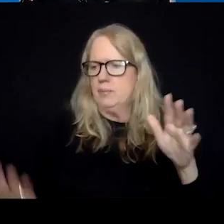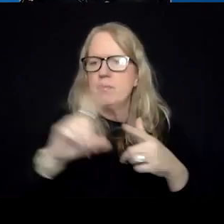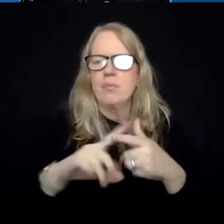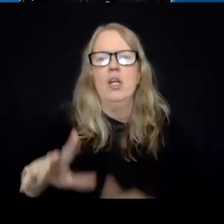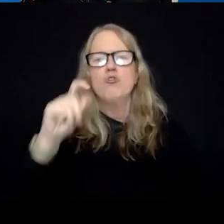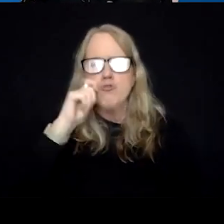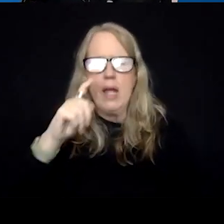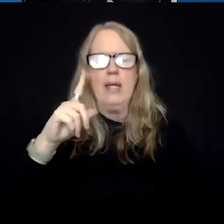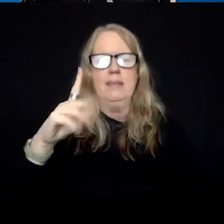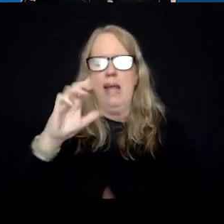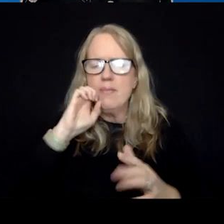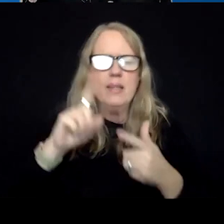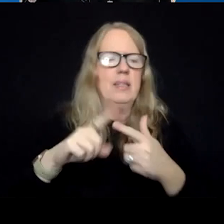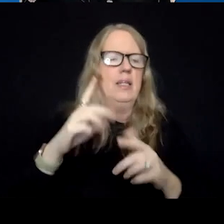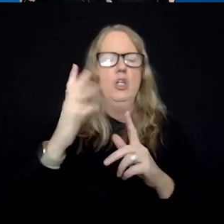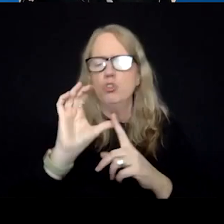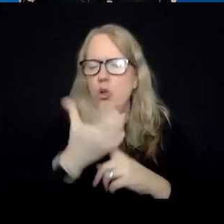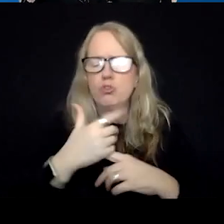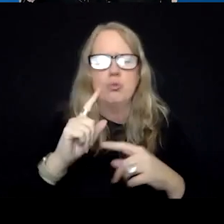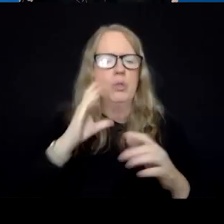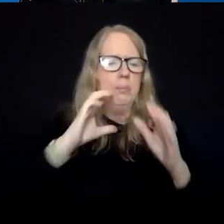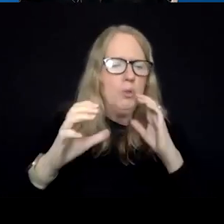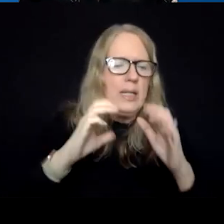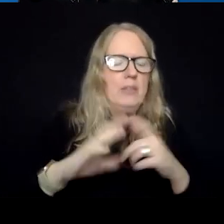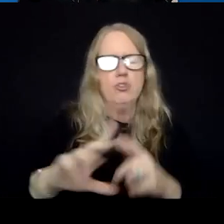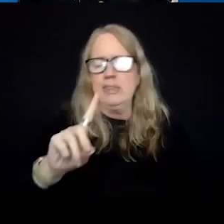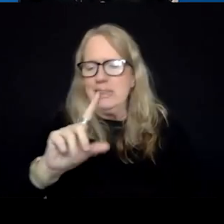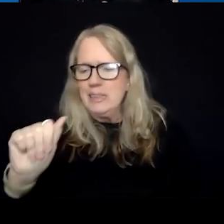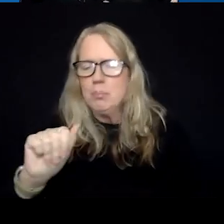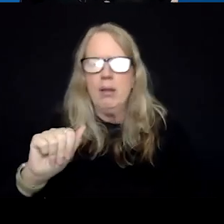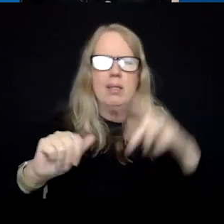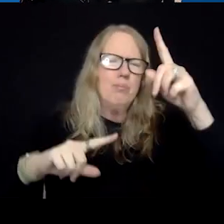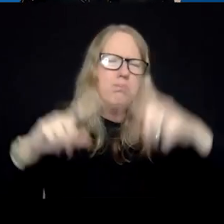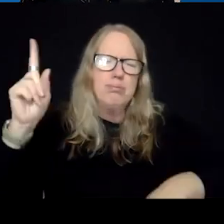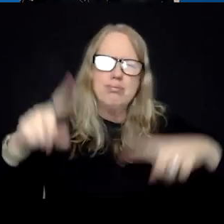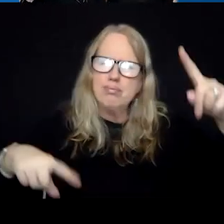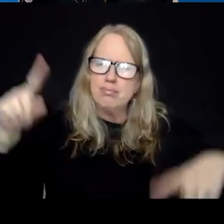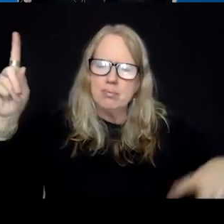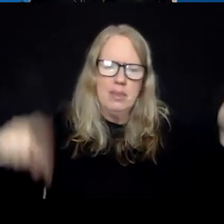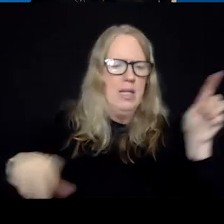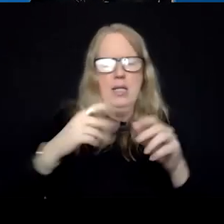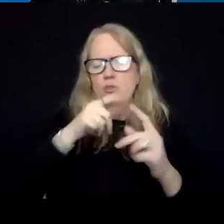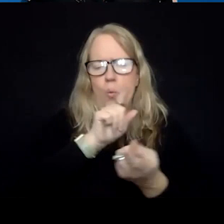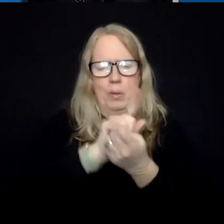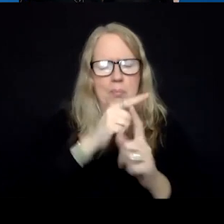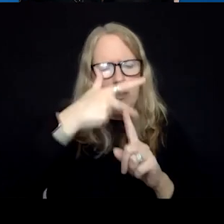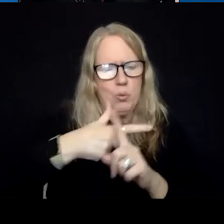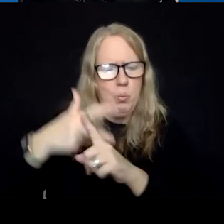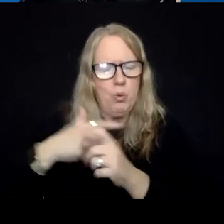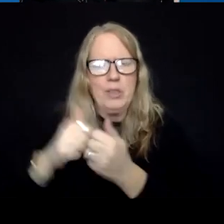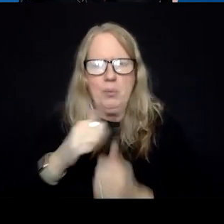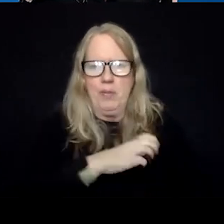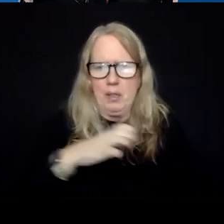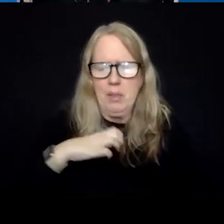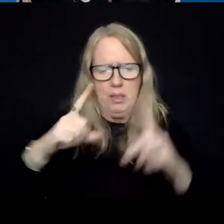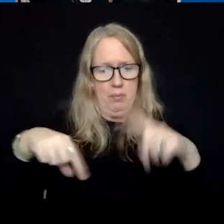ethnicity, culture, age, communication strategy, and disability type. We meet quarterly with the steering committee, but if you're able to